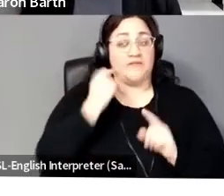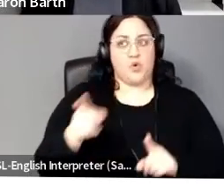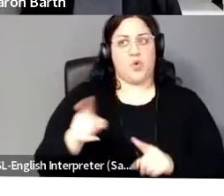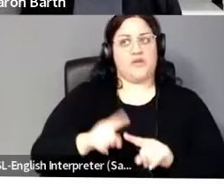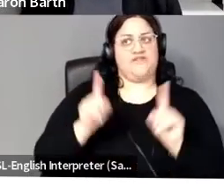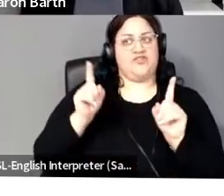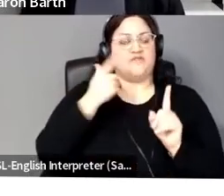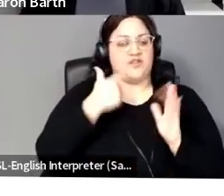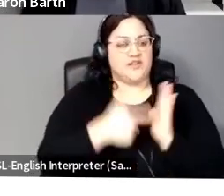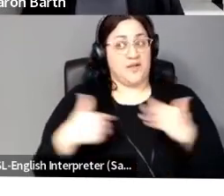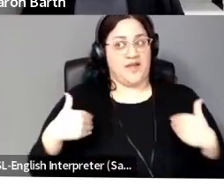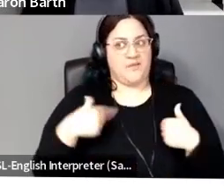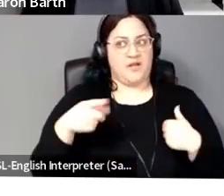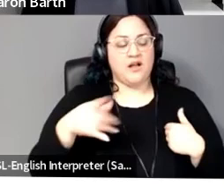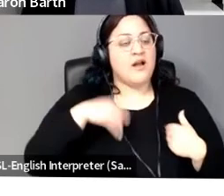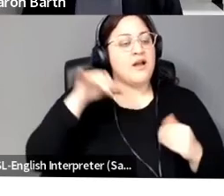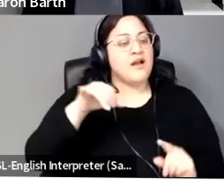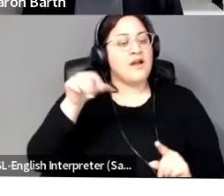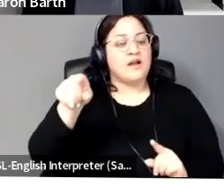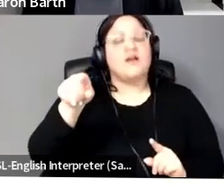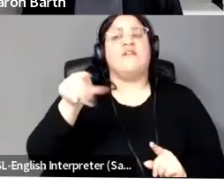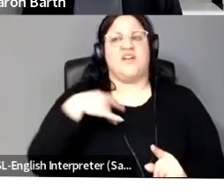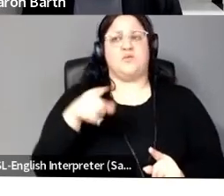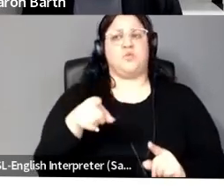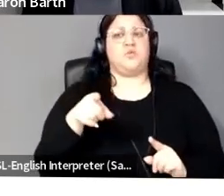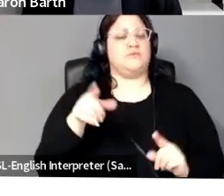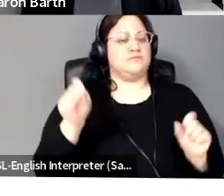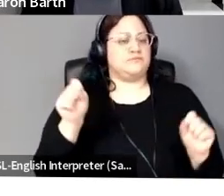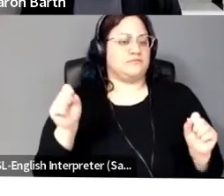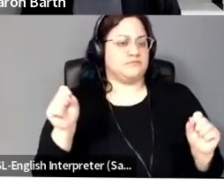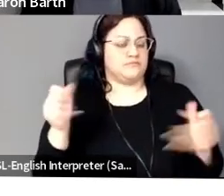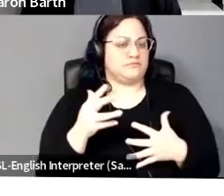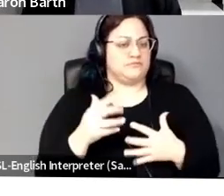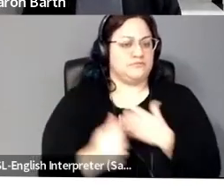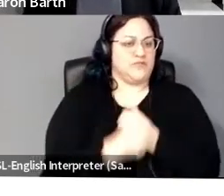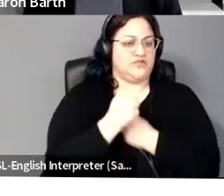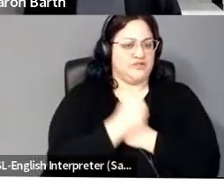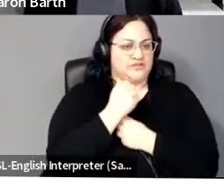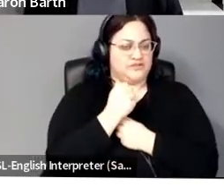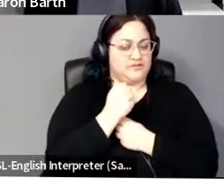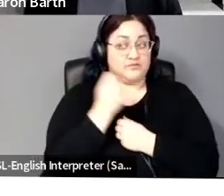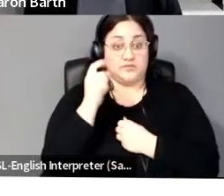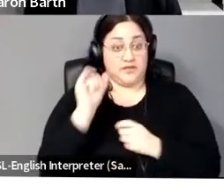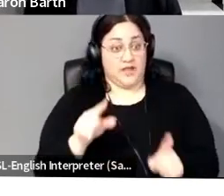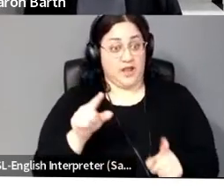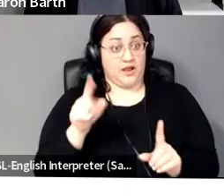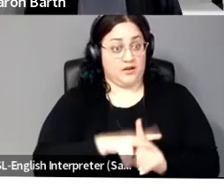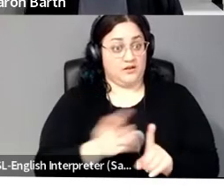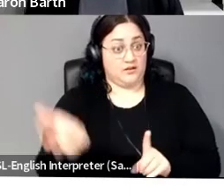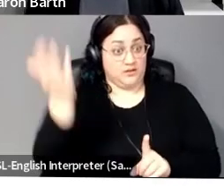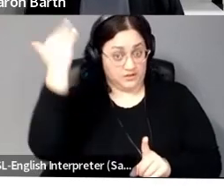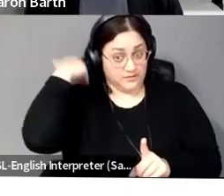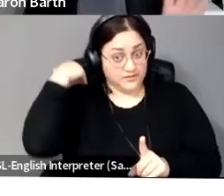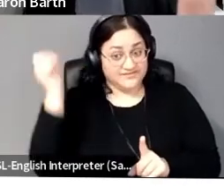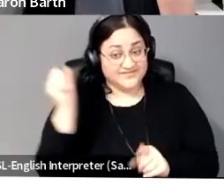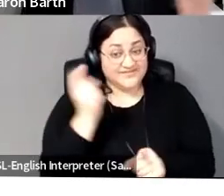had. But they're no longer relevant in our modern society. But try telling that to your brain, right? Your